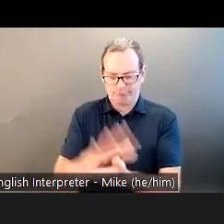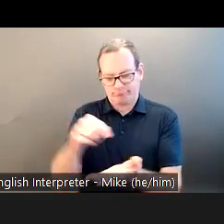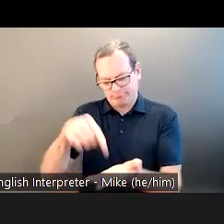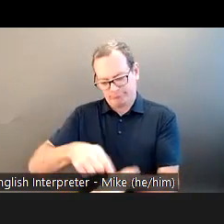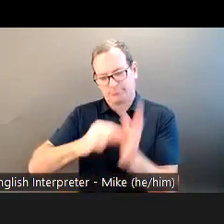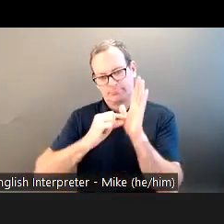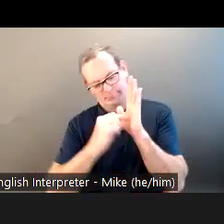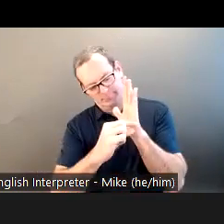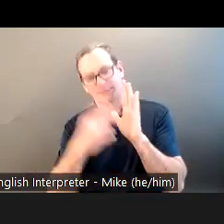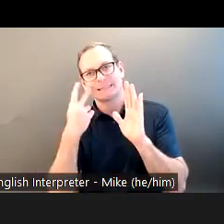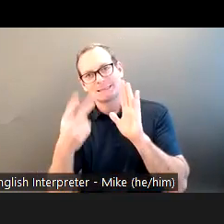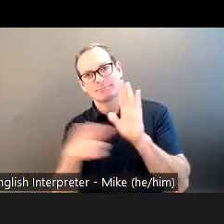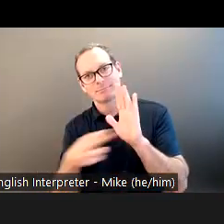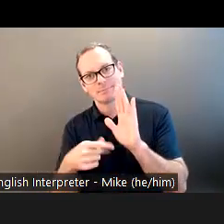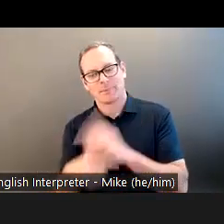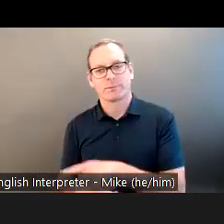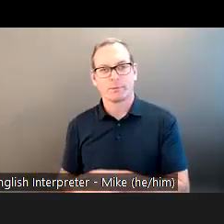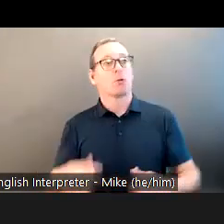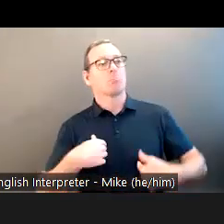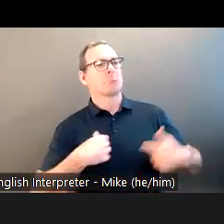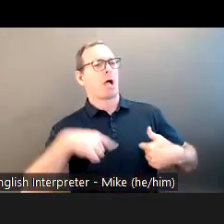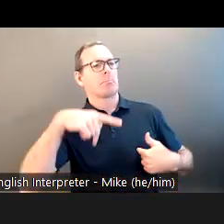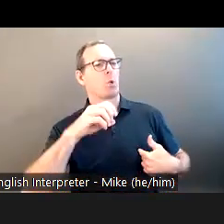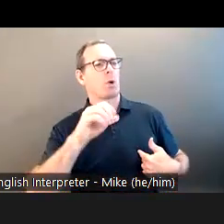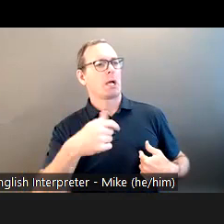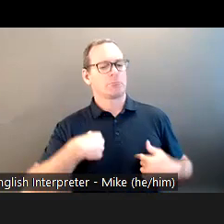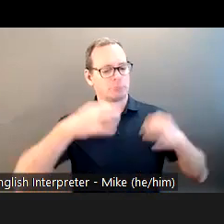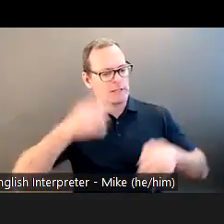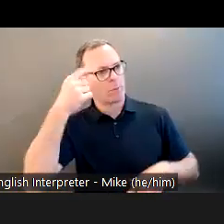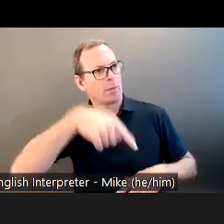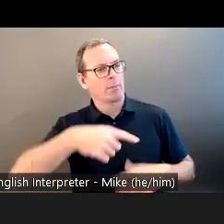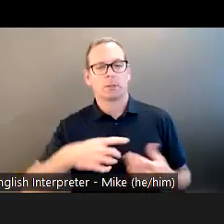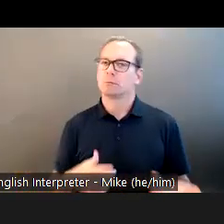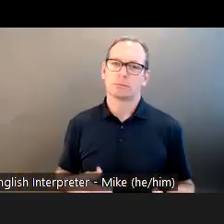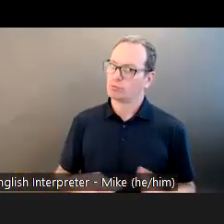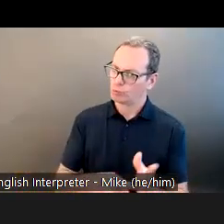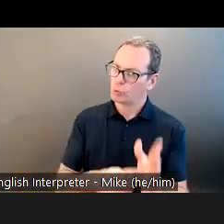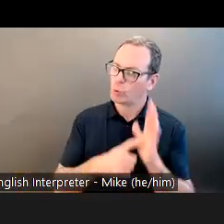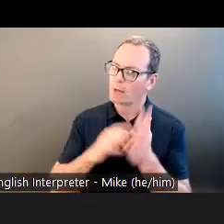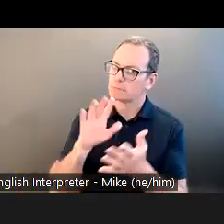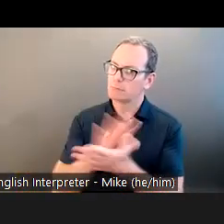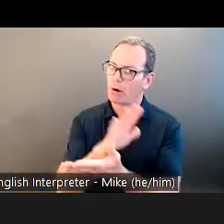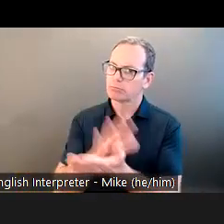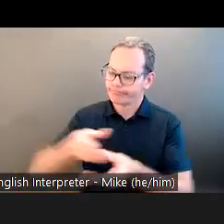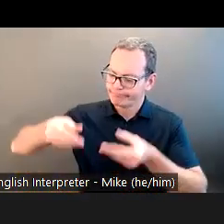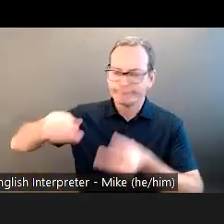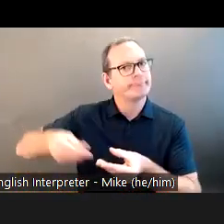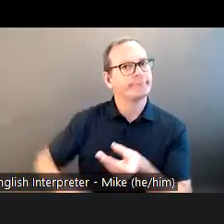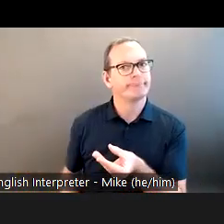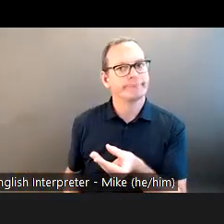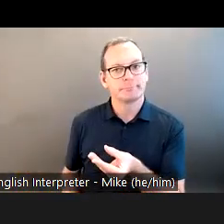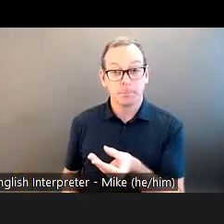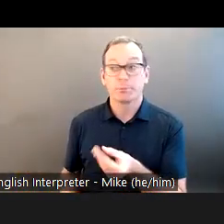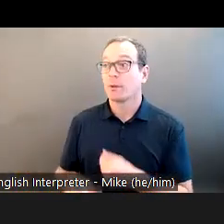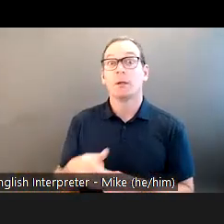you have to listen to me. They need to have that document in their hand. Keep the documents that you have in a safe